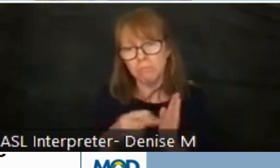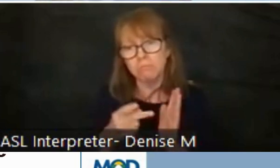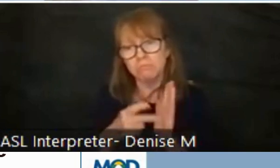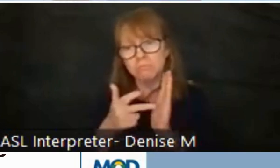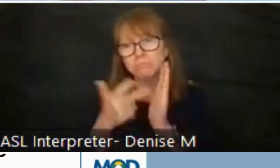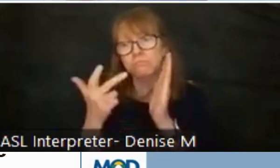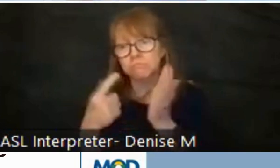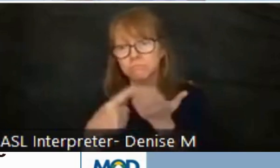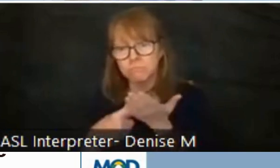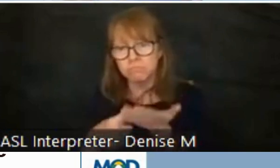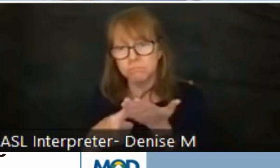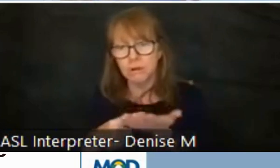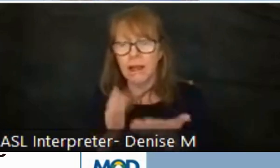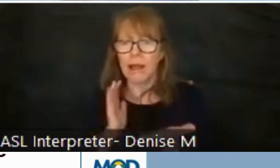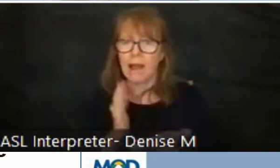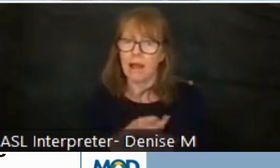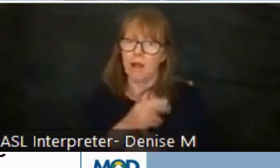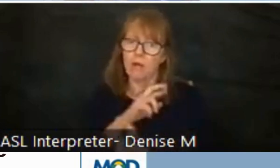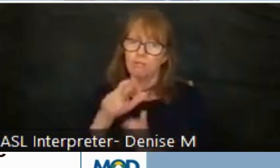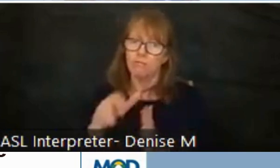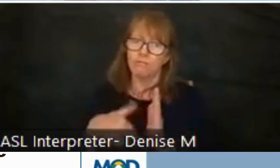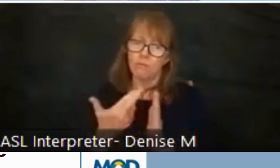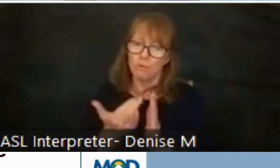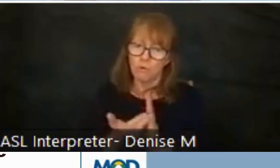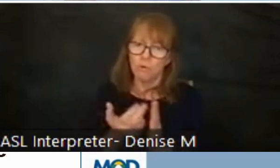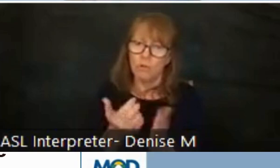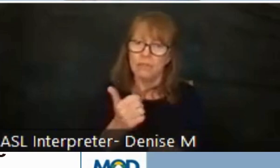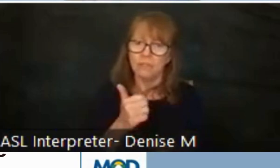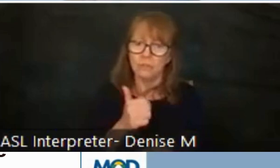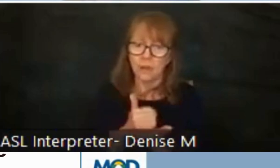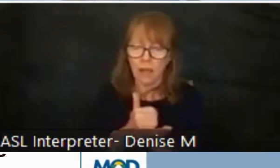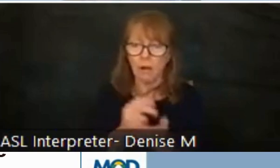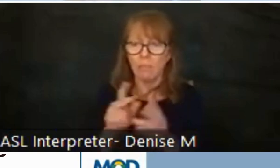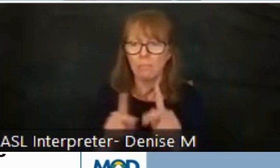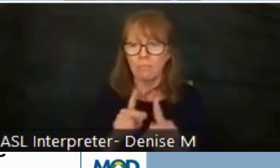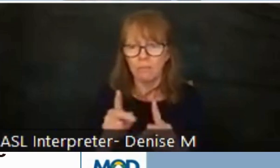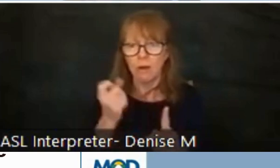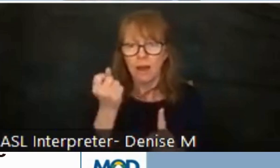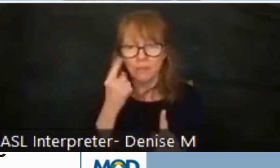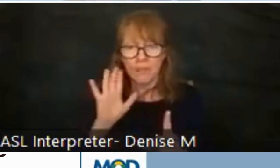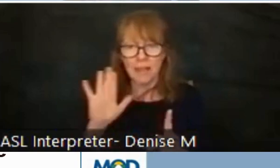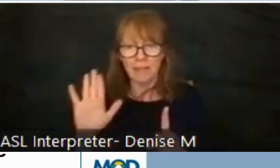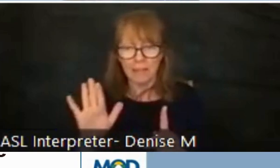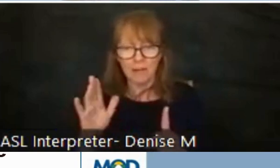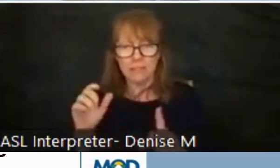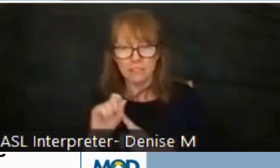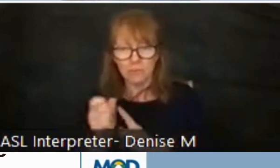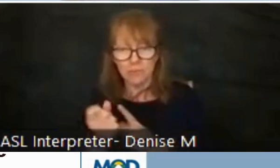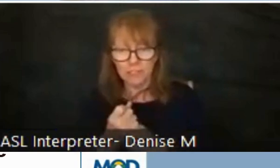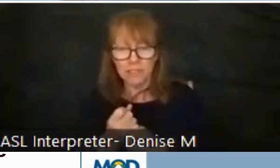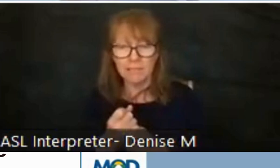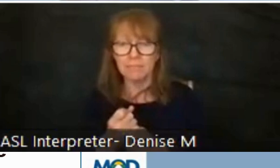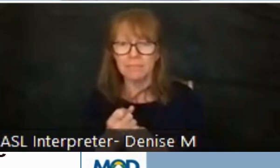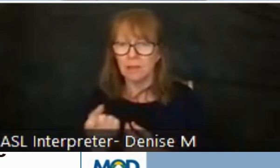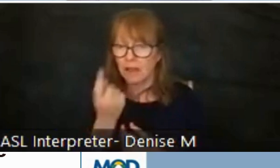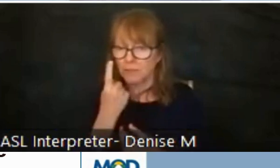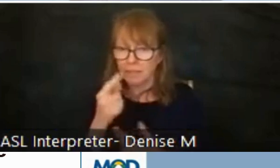role is to kind of help people understand their situation, or understand the